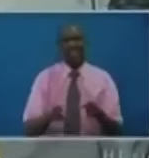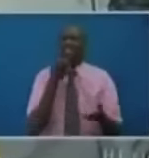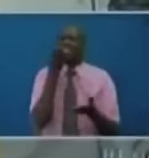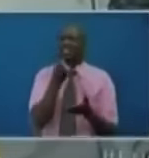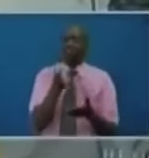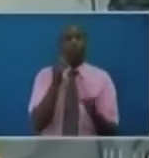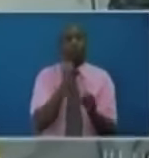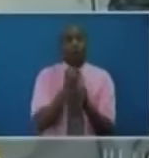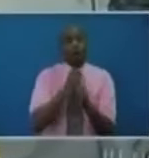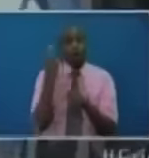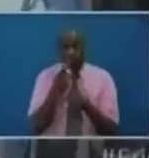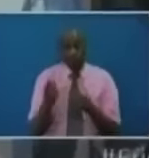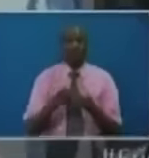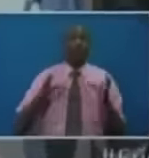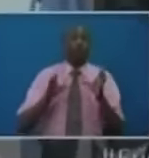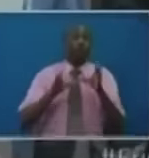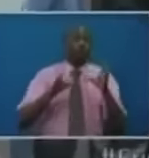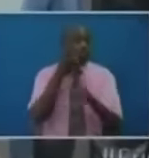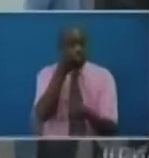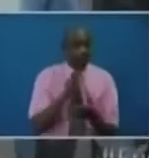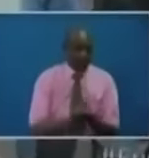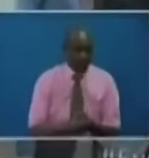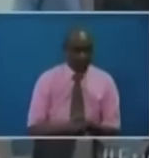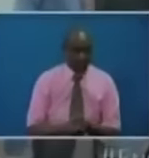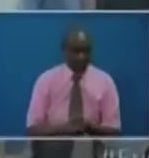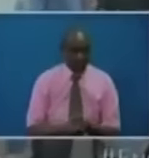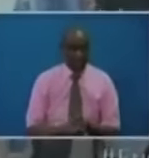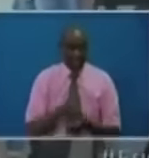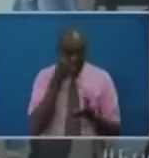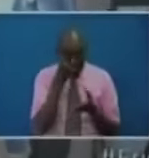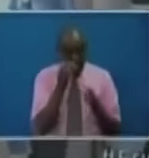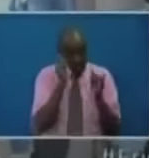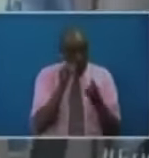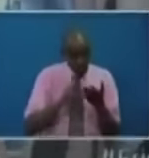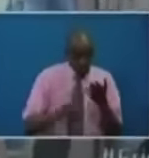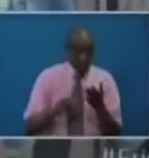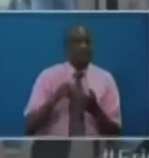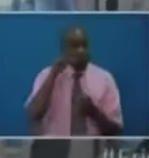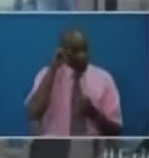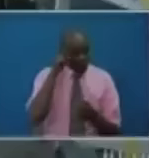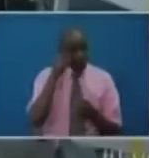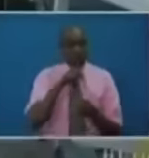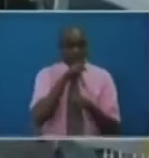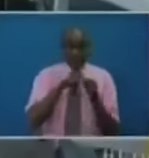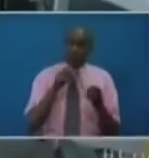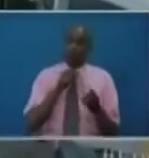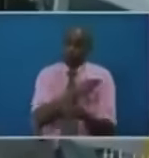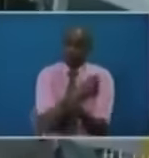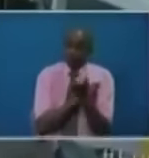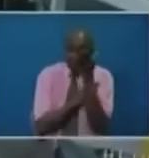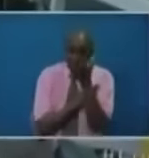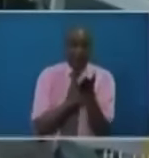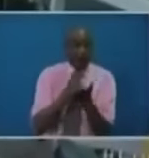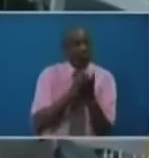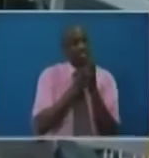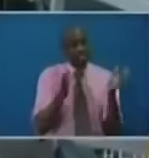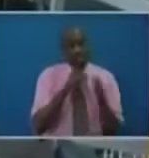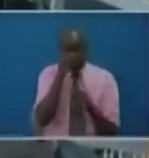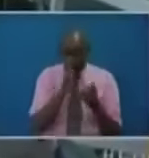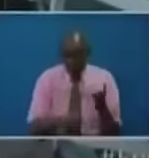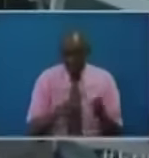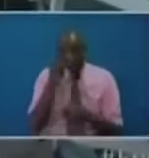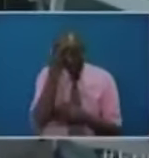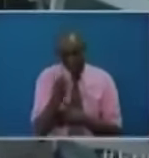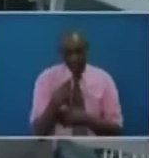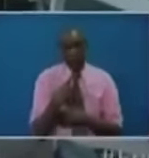Imefanywa kazi ya kuonesha na nguvu. At the newly refurbished Coast Provincial General Hospital, the Auditor General questions why